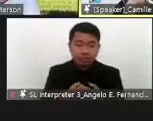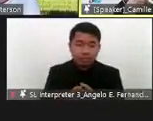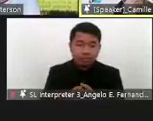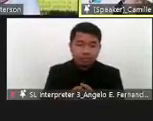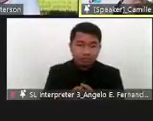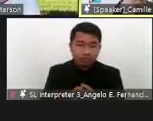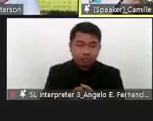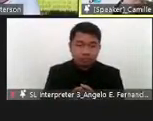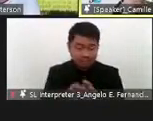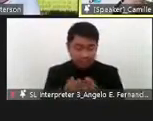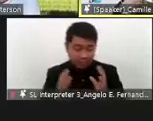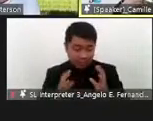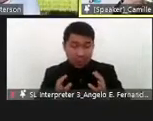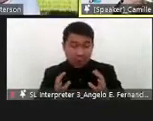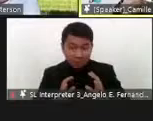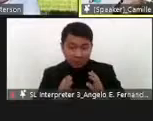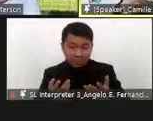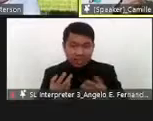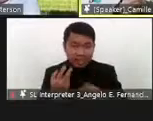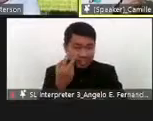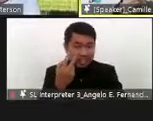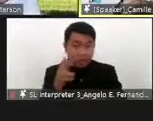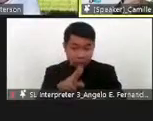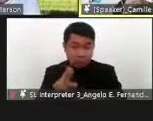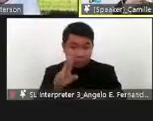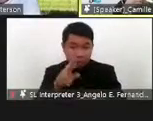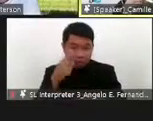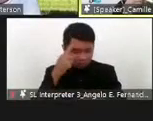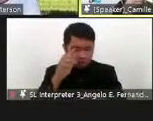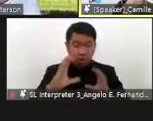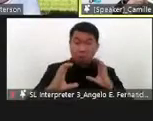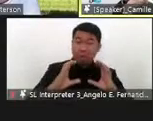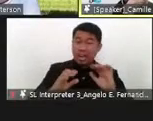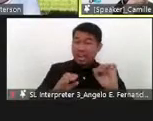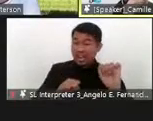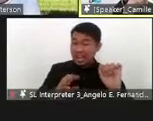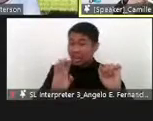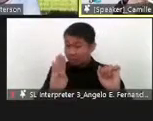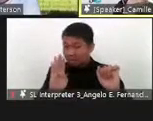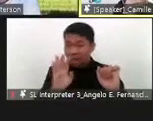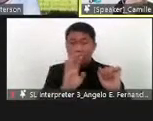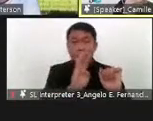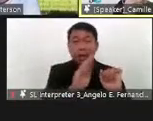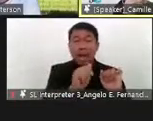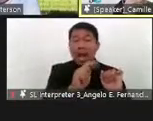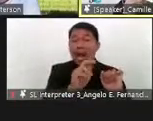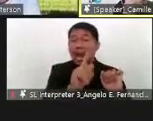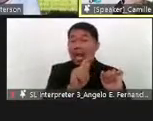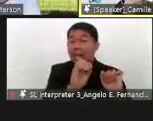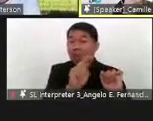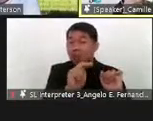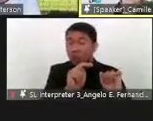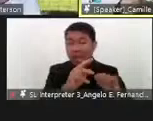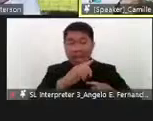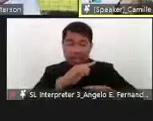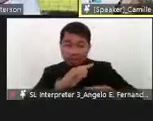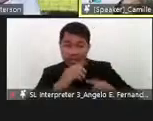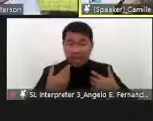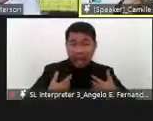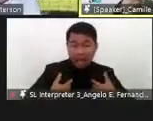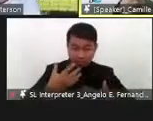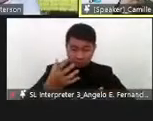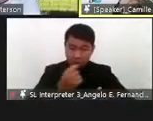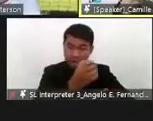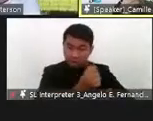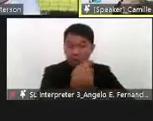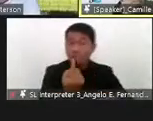The textiles we use to compare fragments A and B of Bantan cloth are limited to the National Ethnographic Collection, so we're not